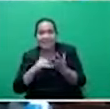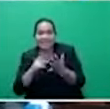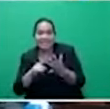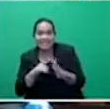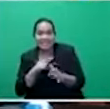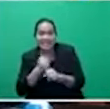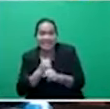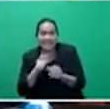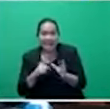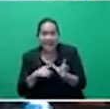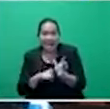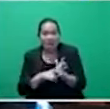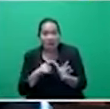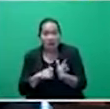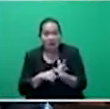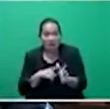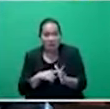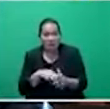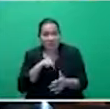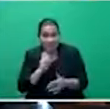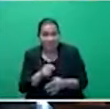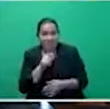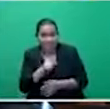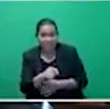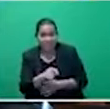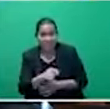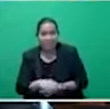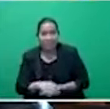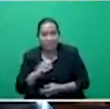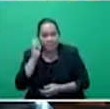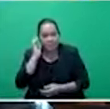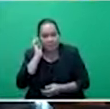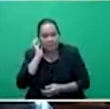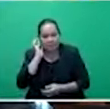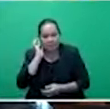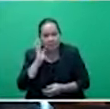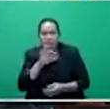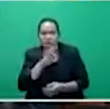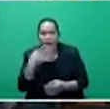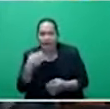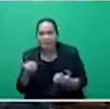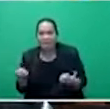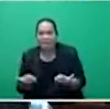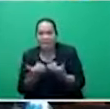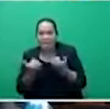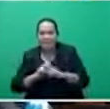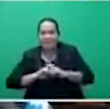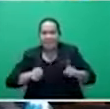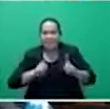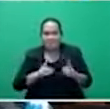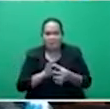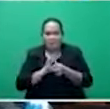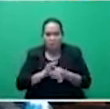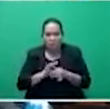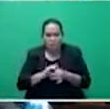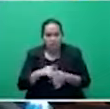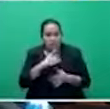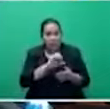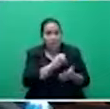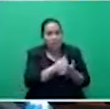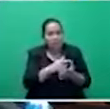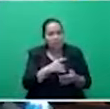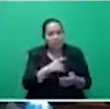Mr. Speaker, sir, if Honourable Charles Singarara does not have that many assets, the amount of money that Honourable Prasad can borrow